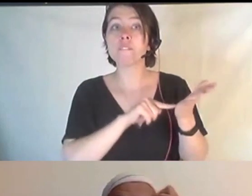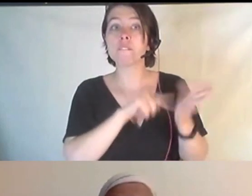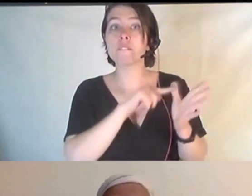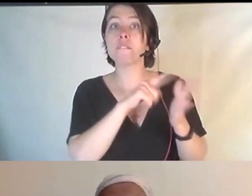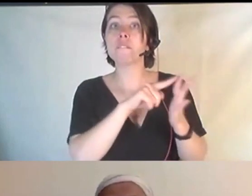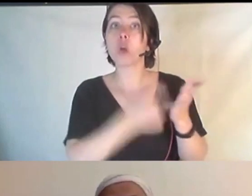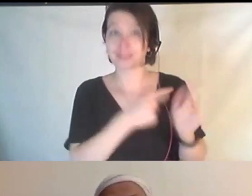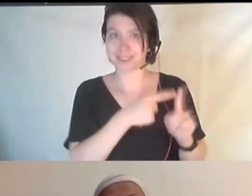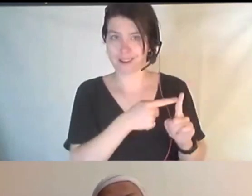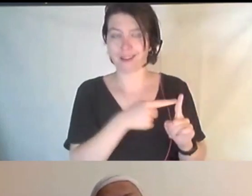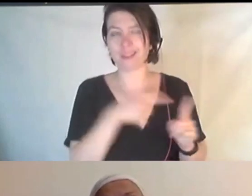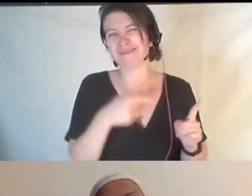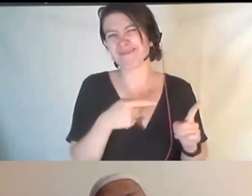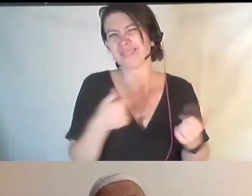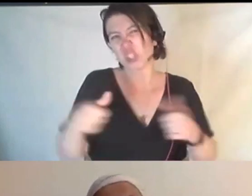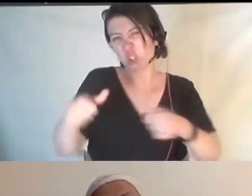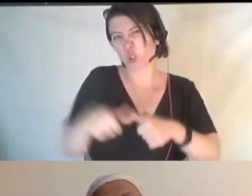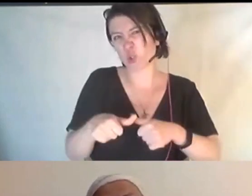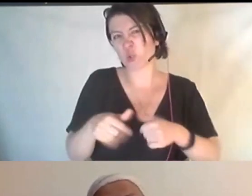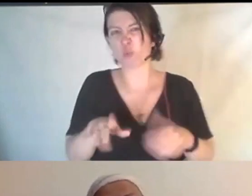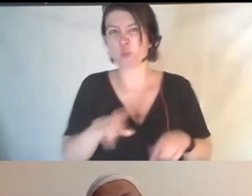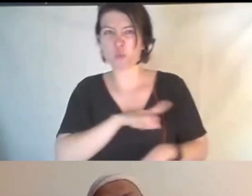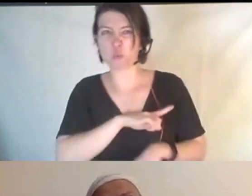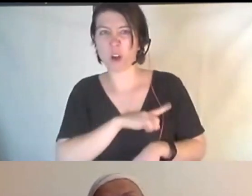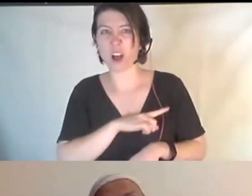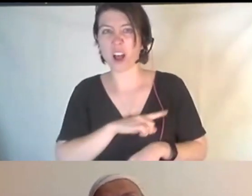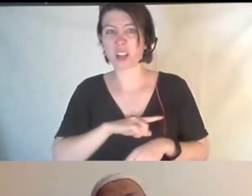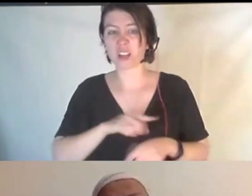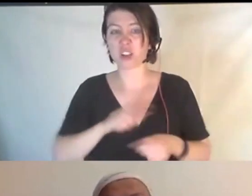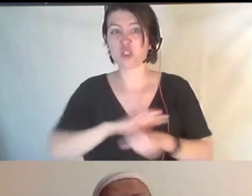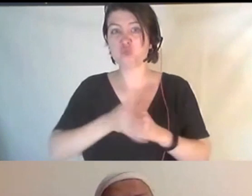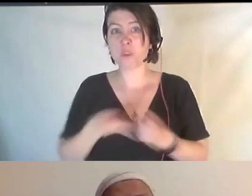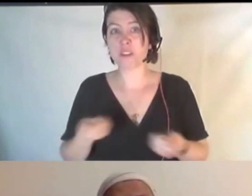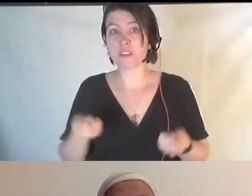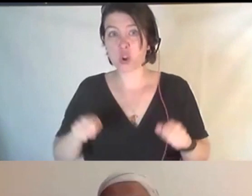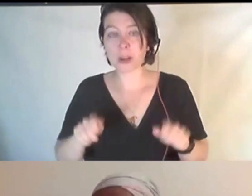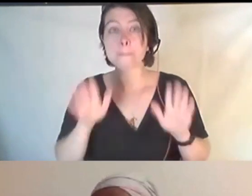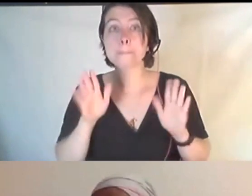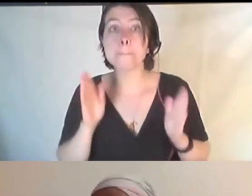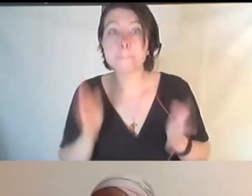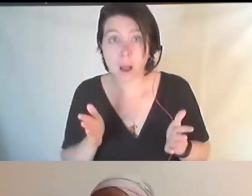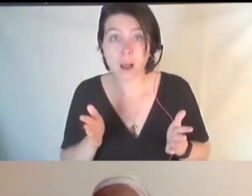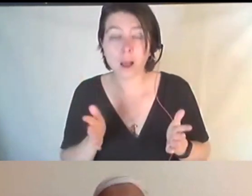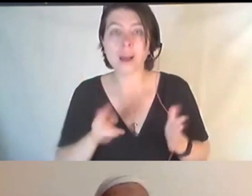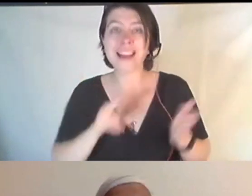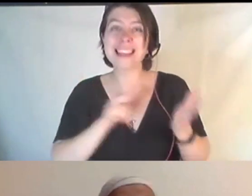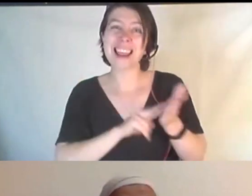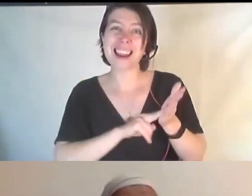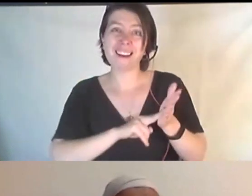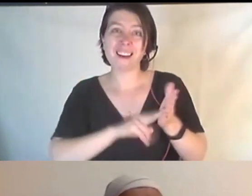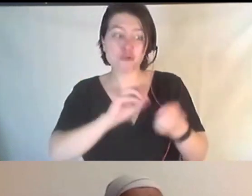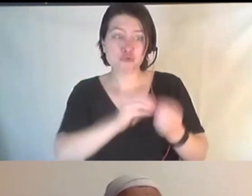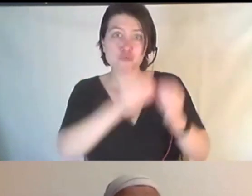by the lockdown, but it involved a live performative element as Naina constructed her sculptures on site. She got